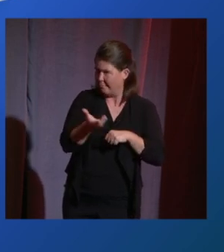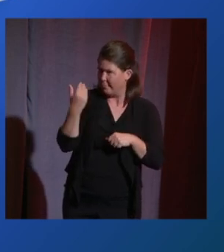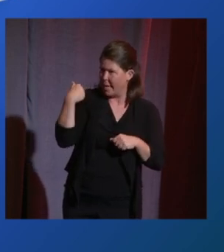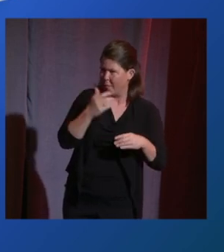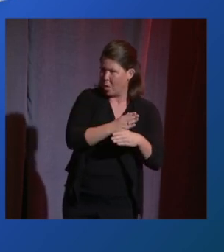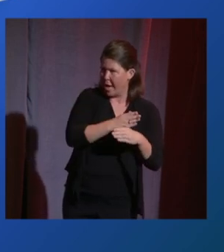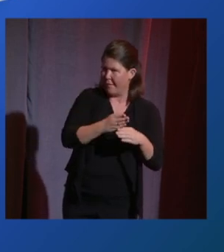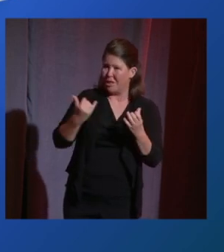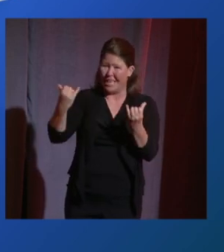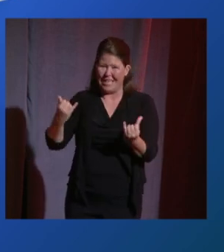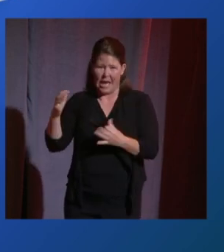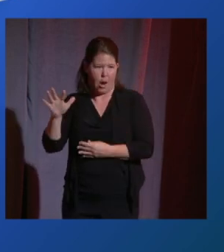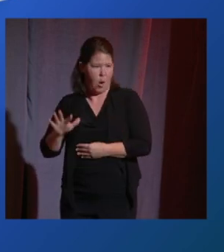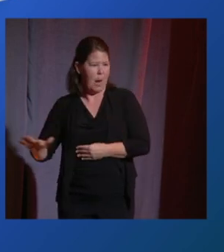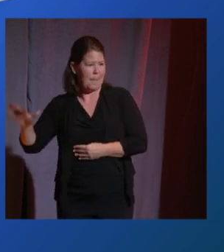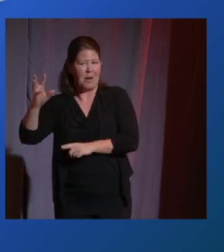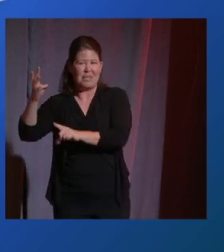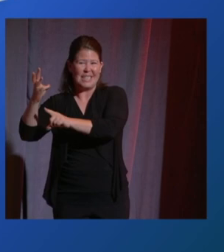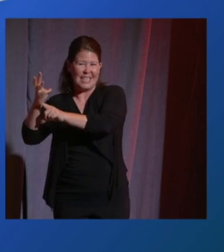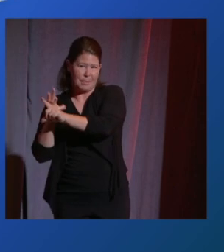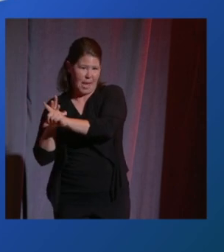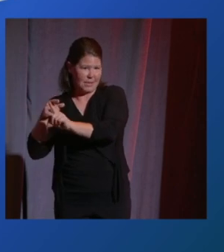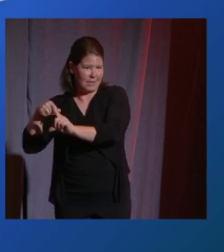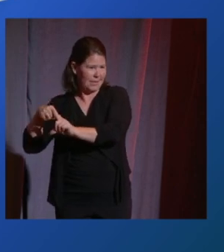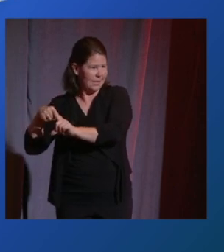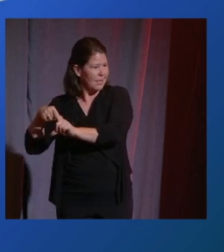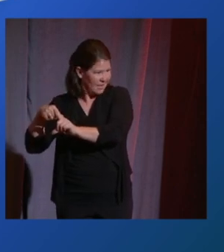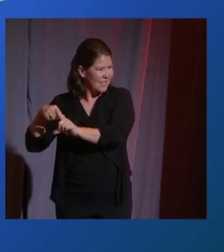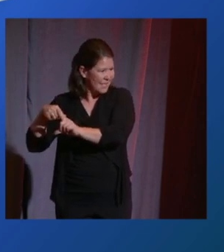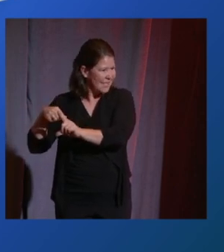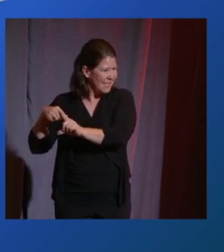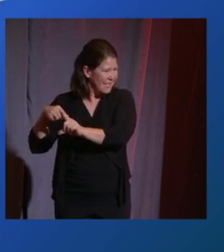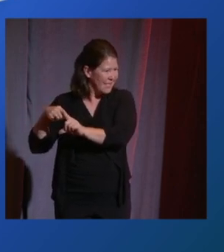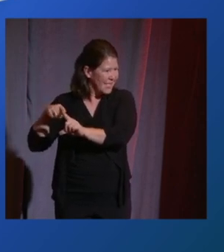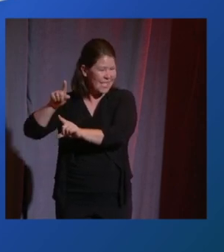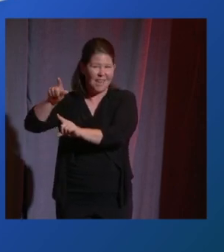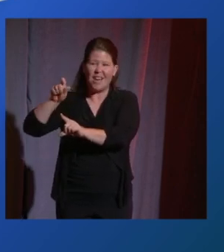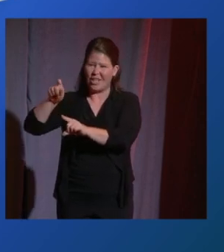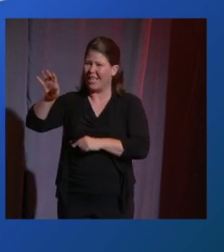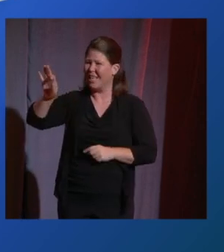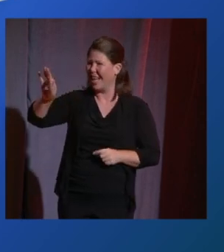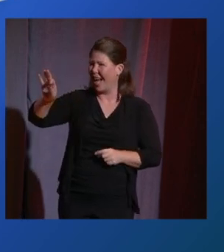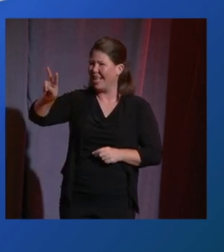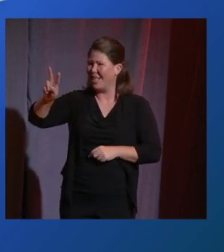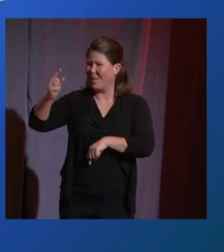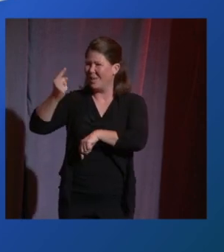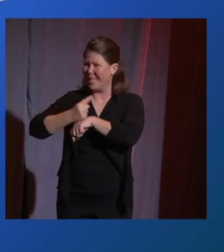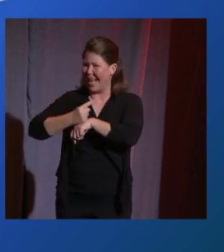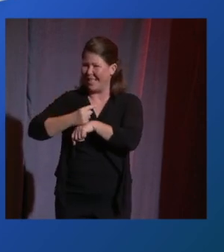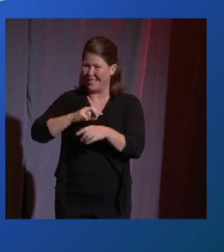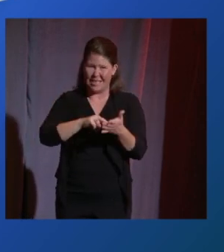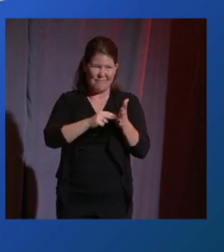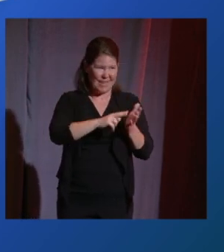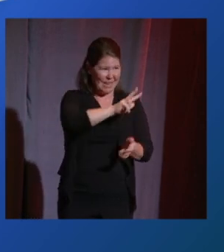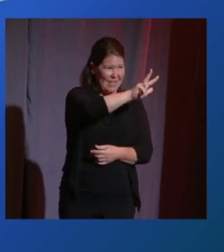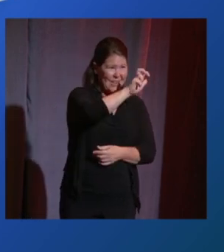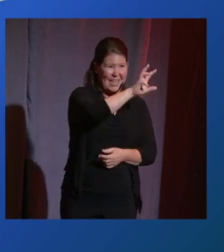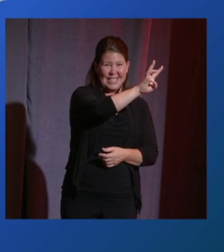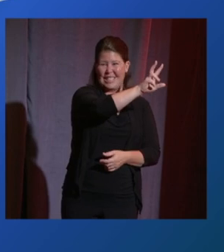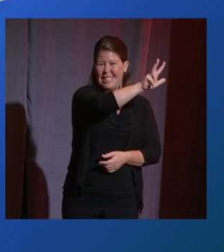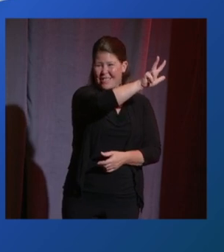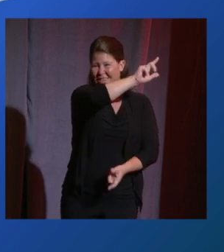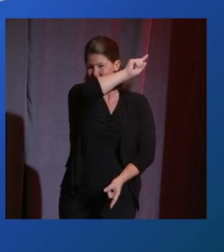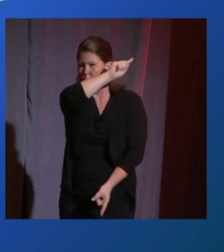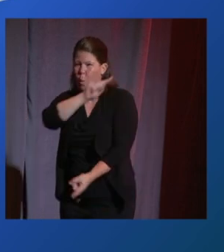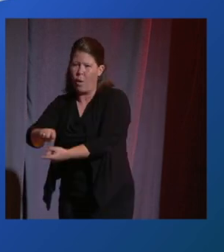months months we it takes about on average a median of about 192 days now you might think that's still a long time but it is